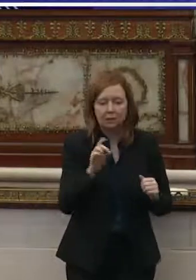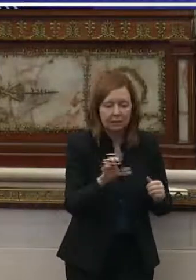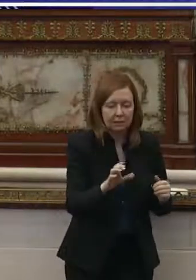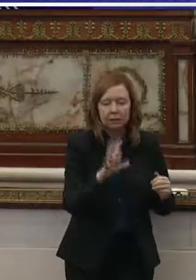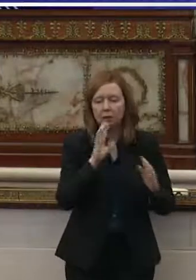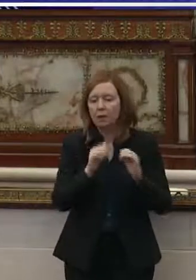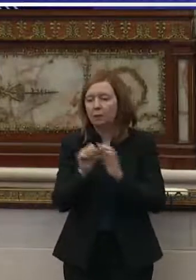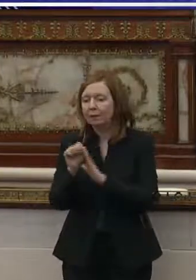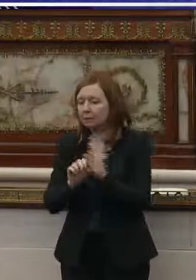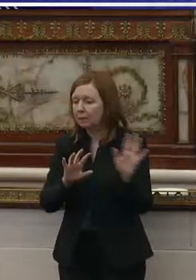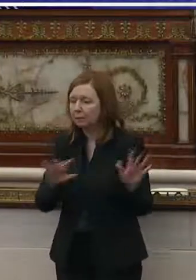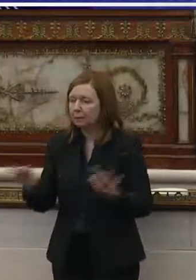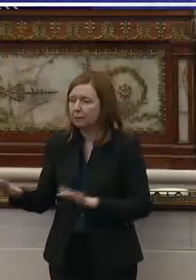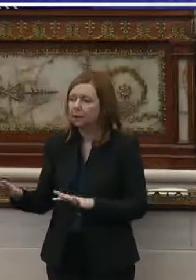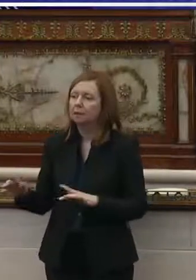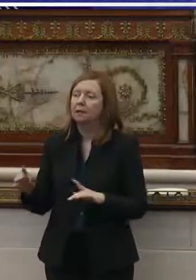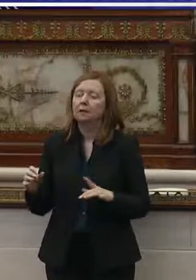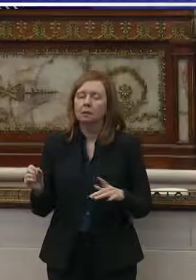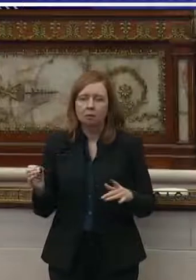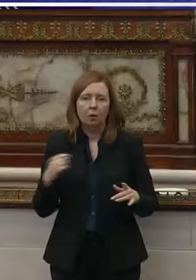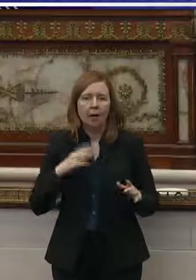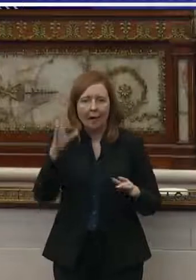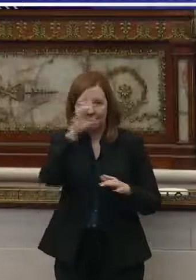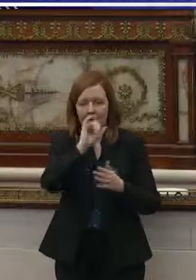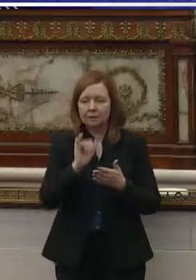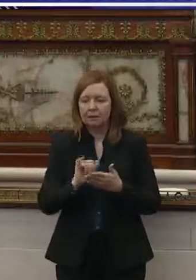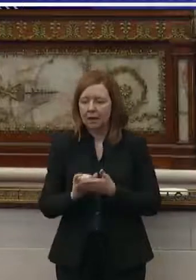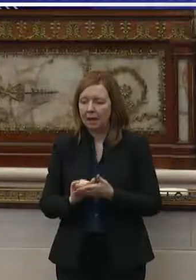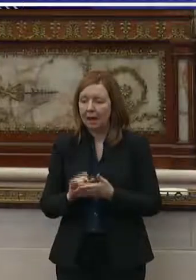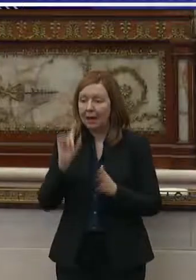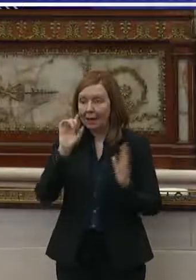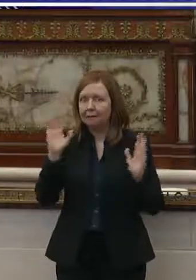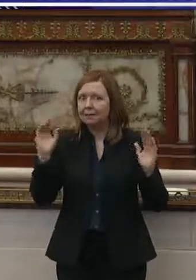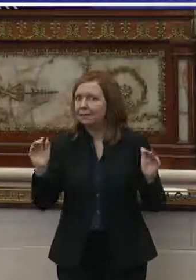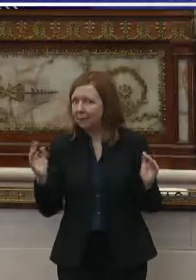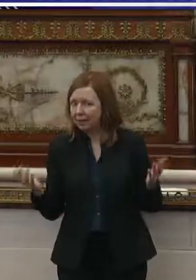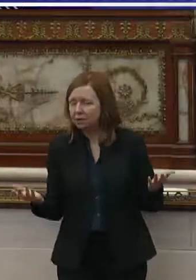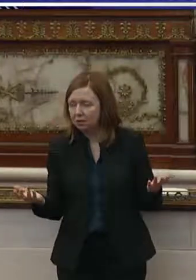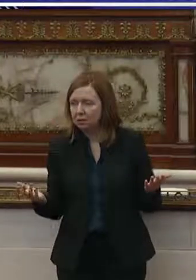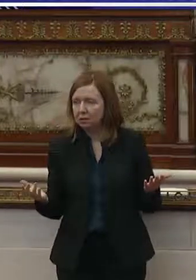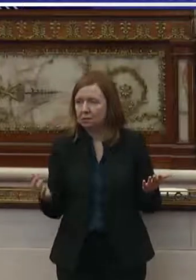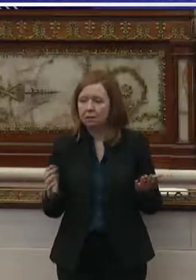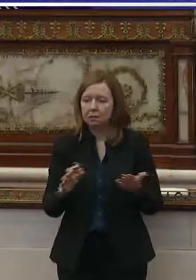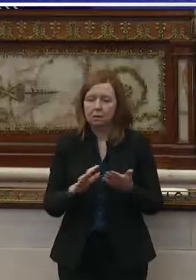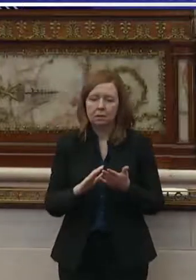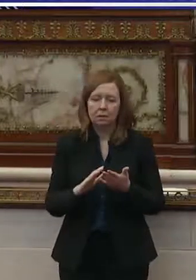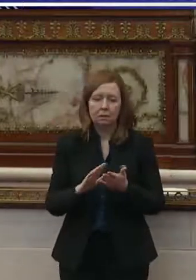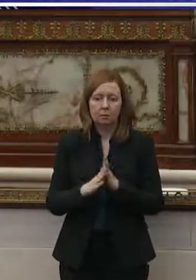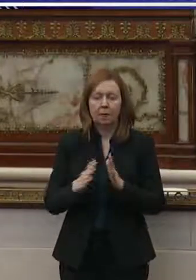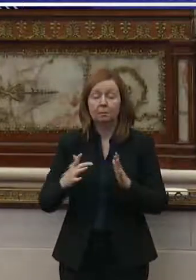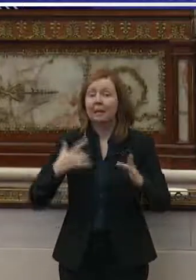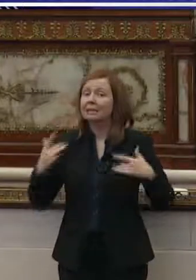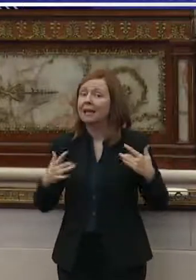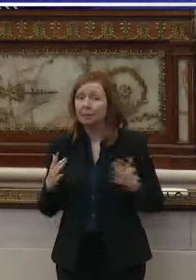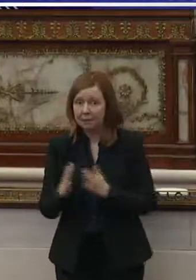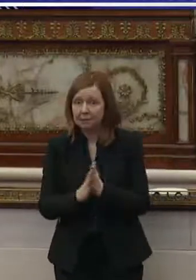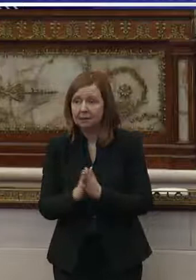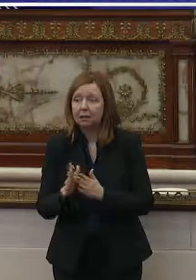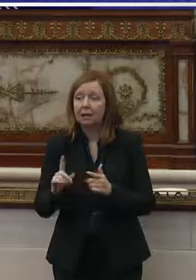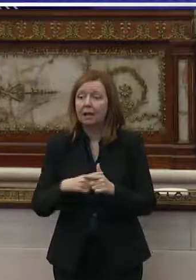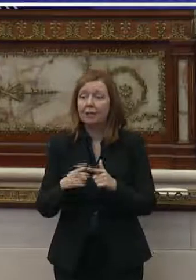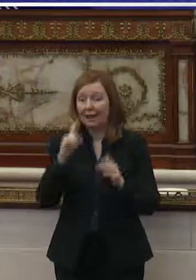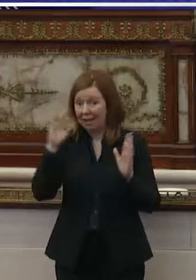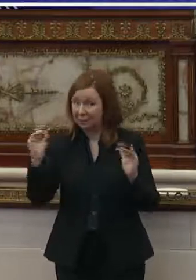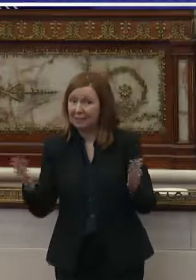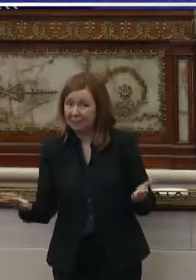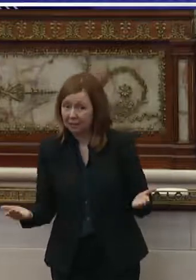Commonwealth. So, I guess that anticipation is turned into excitement and then